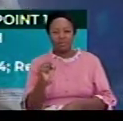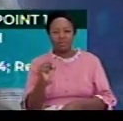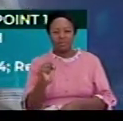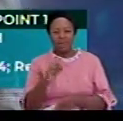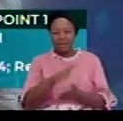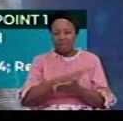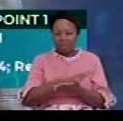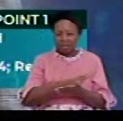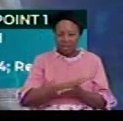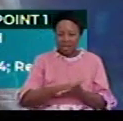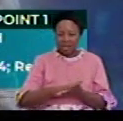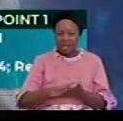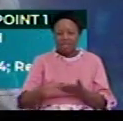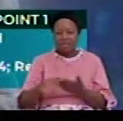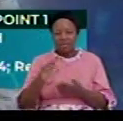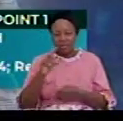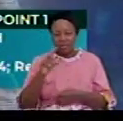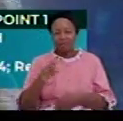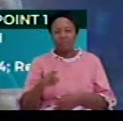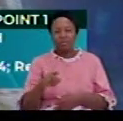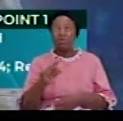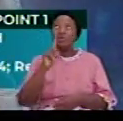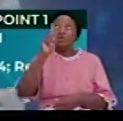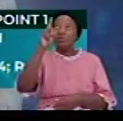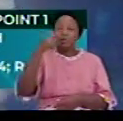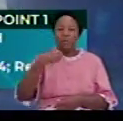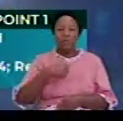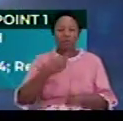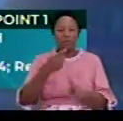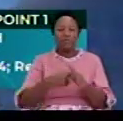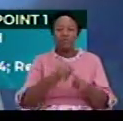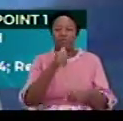Cleanse thou me from secret faults.